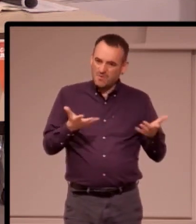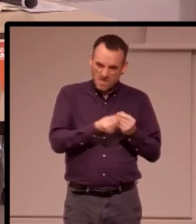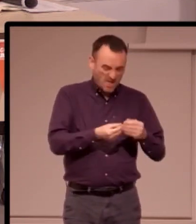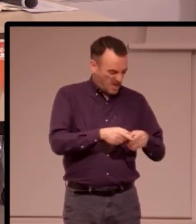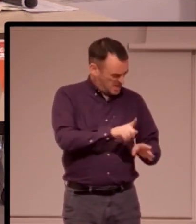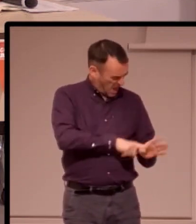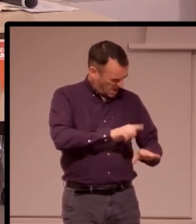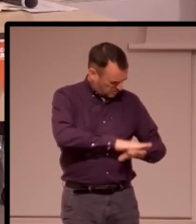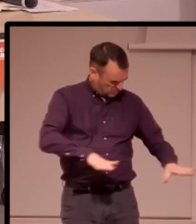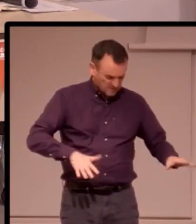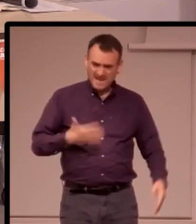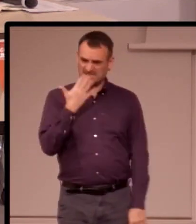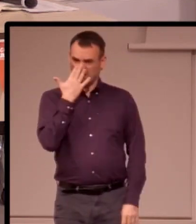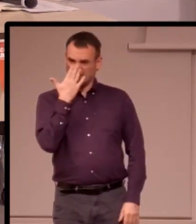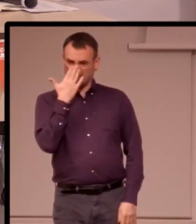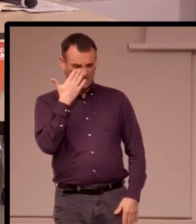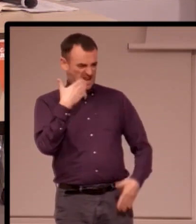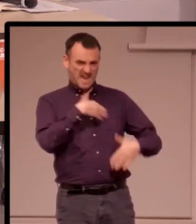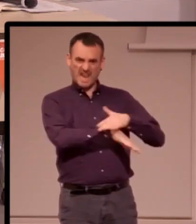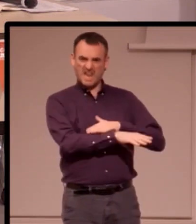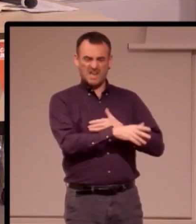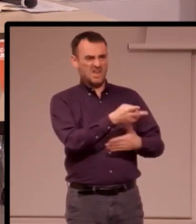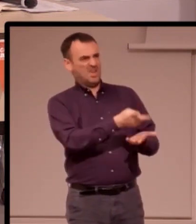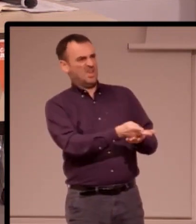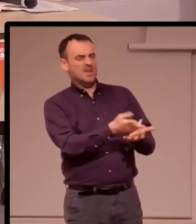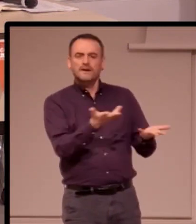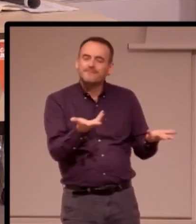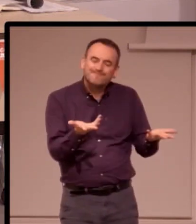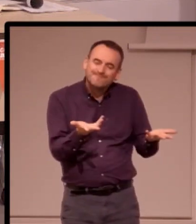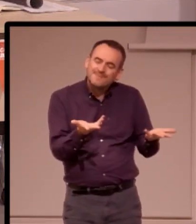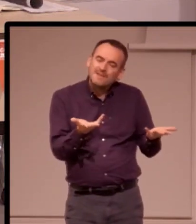and really young children. So the importance for them of